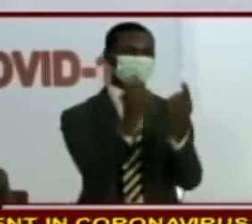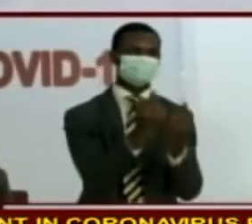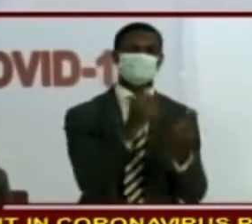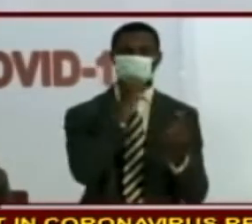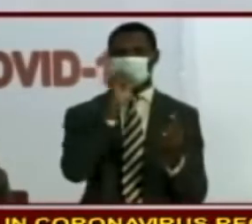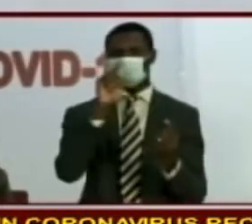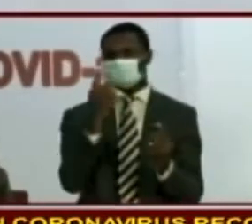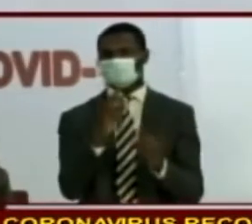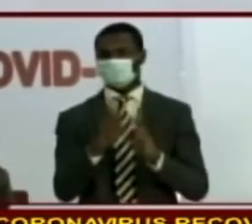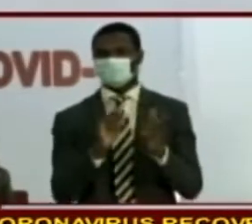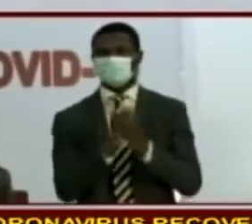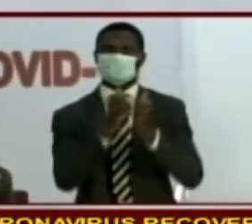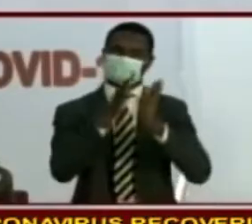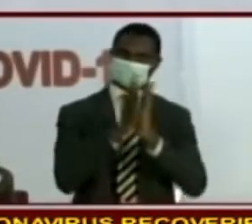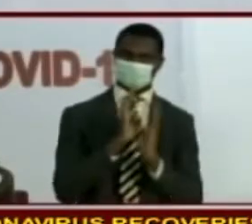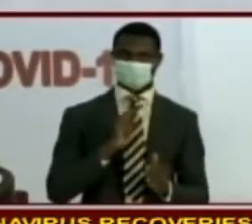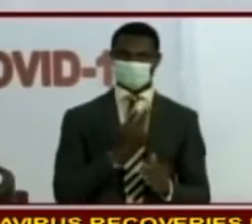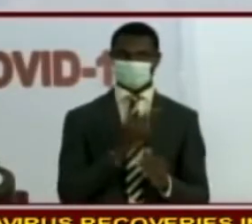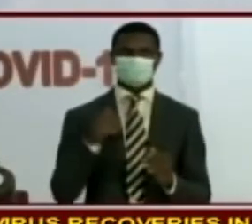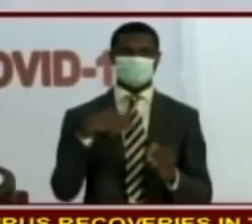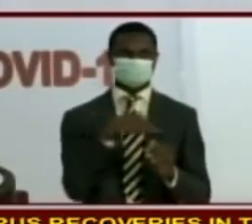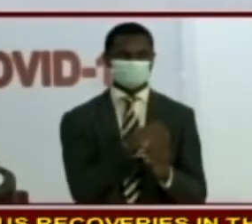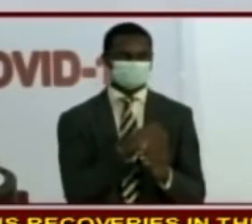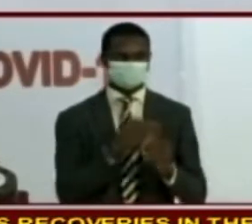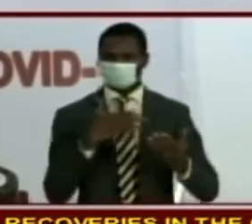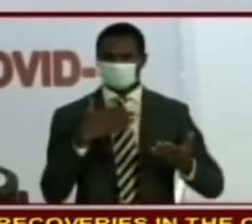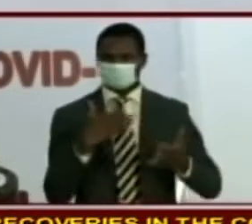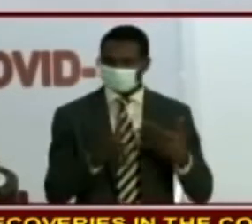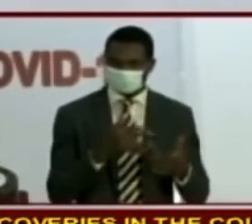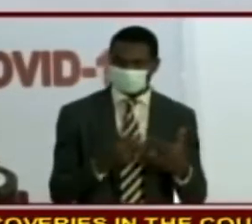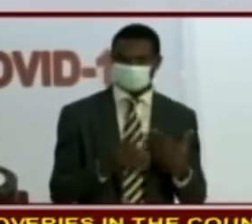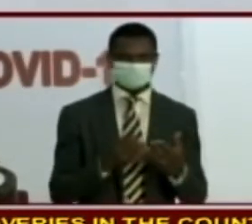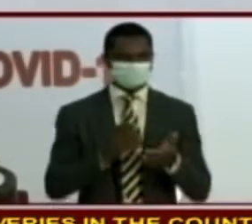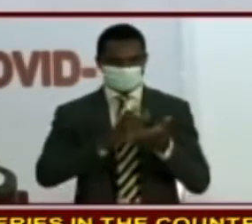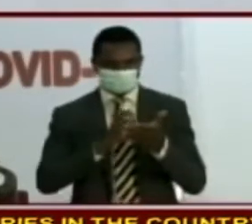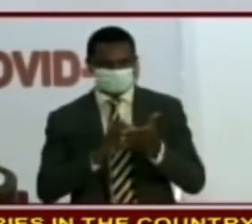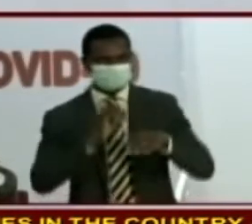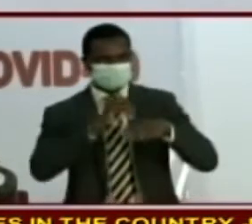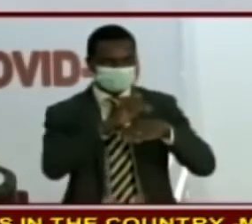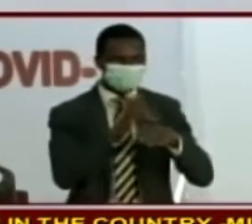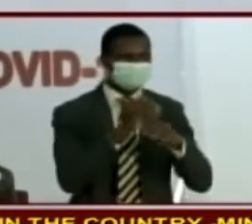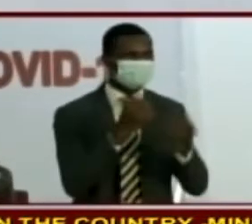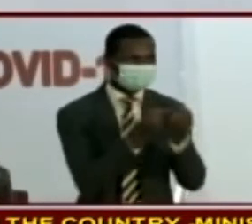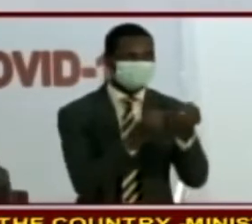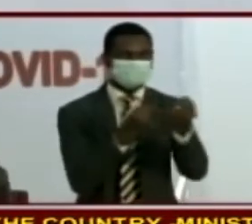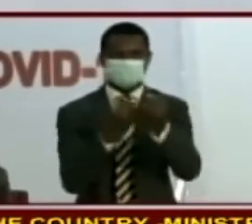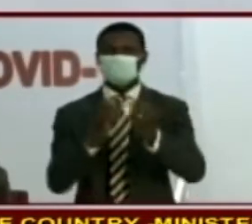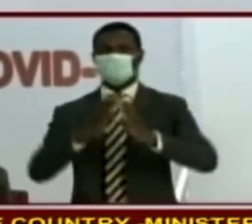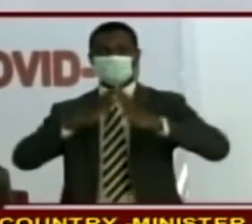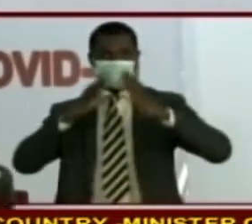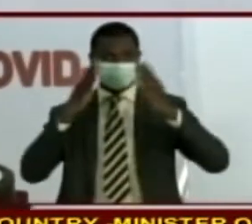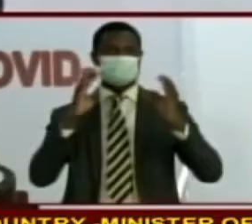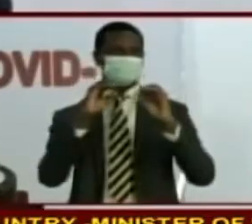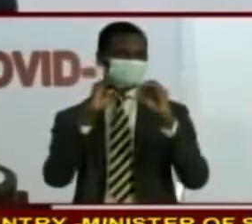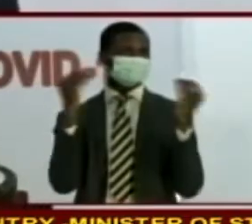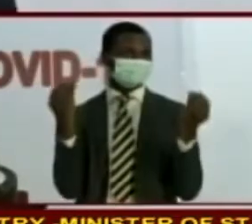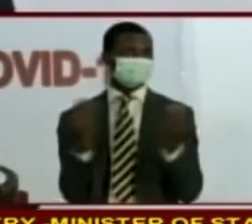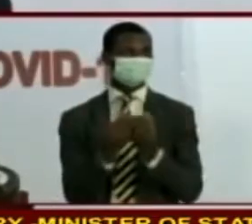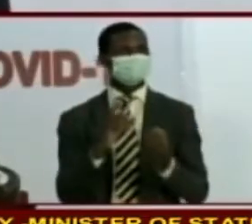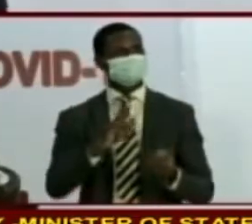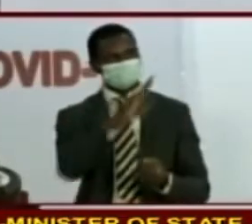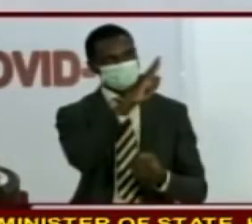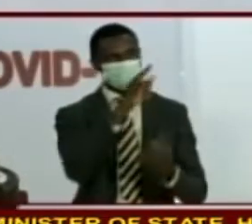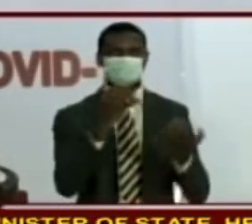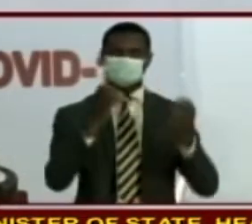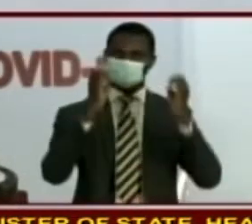asked us, we're also proactively writing and supporting specific big sectors. Aviation,